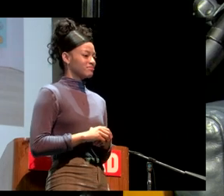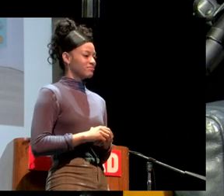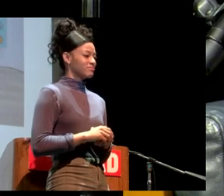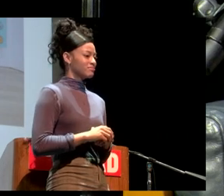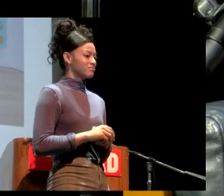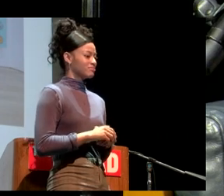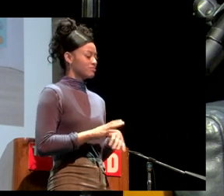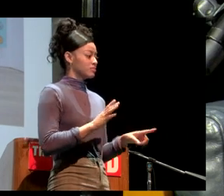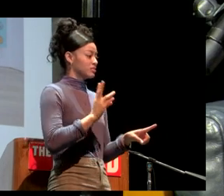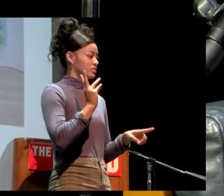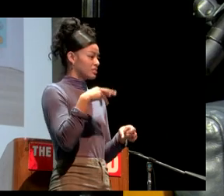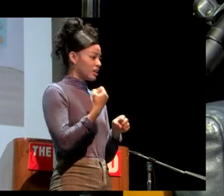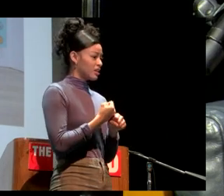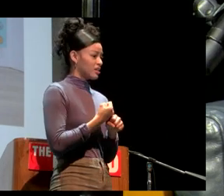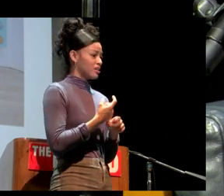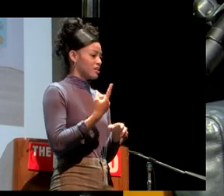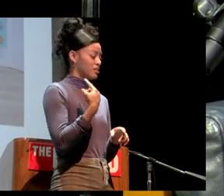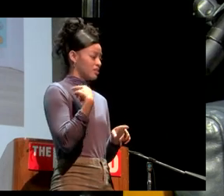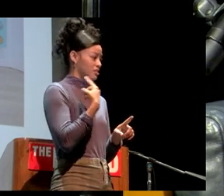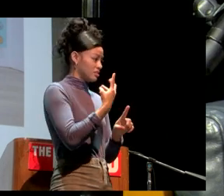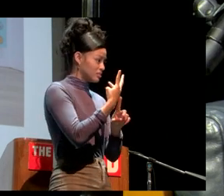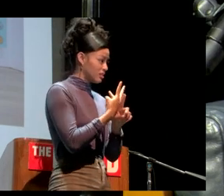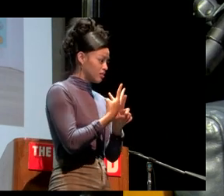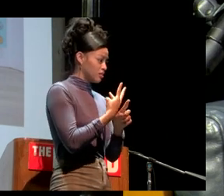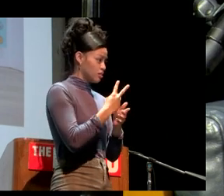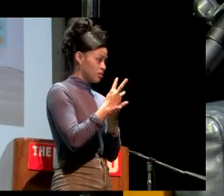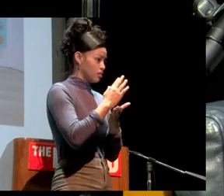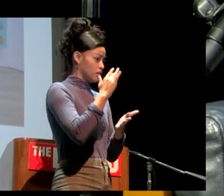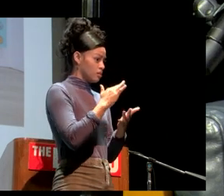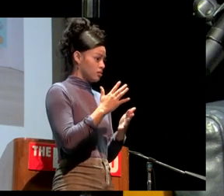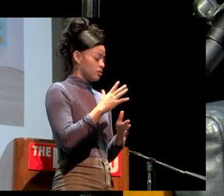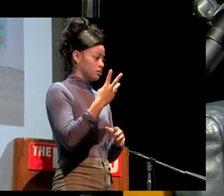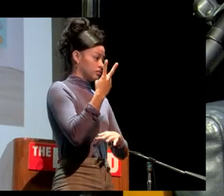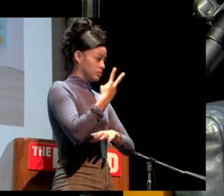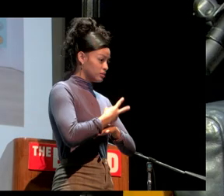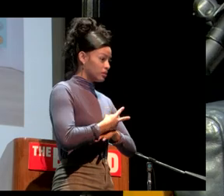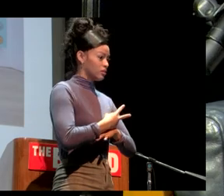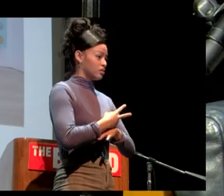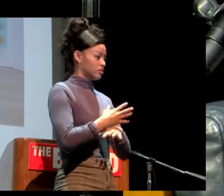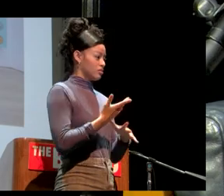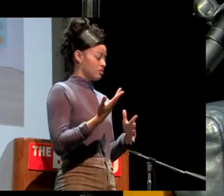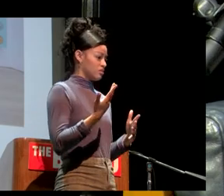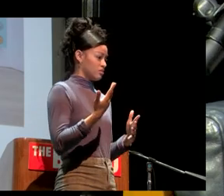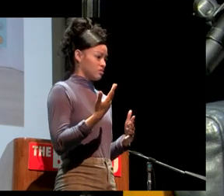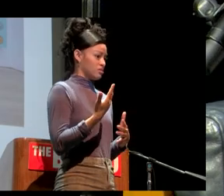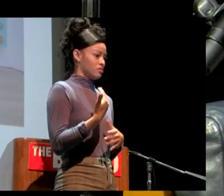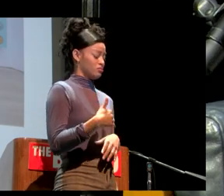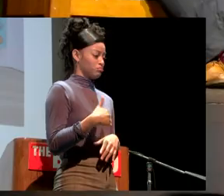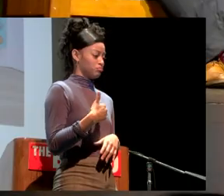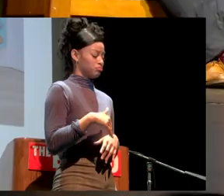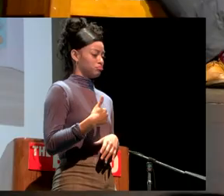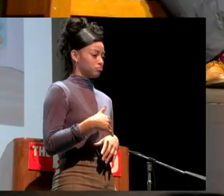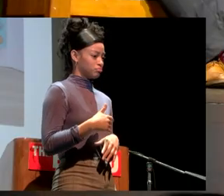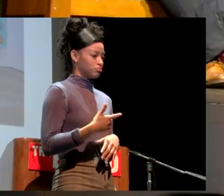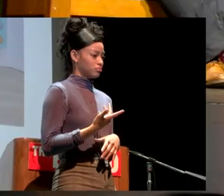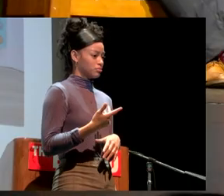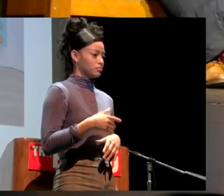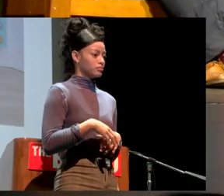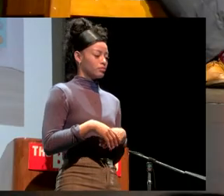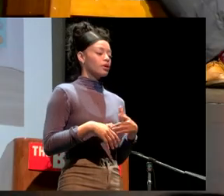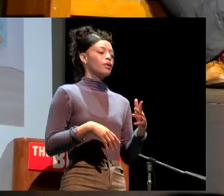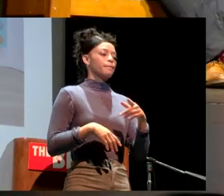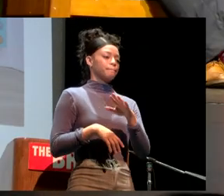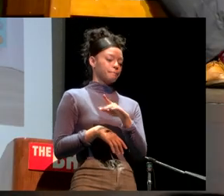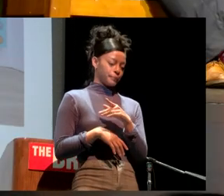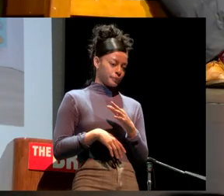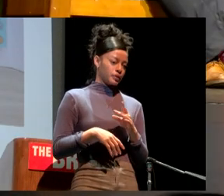6 months, 6 weeks, 6 days sometimes. And so, that's why, if I may, because you never,